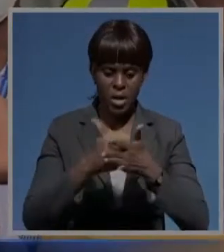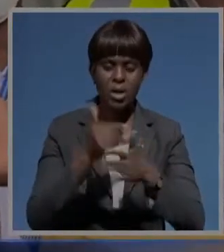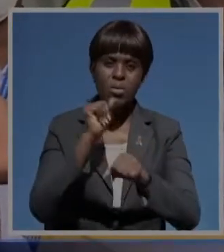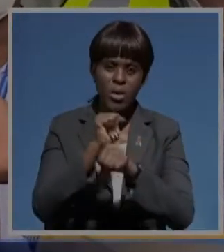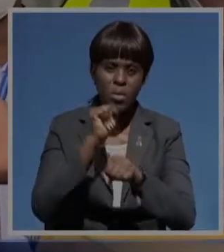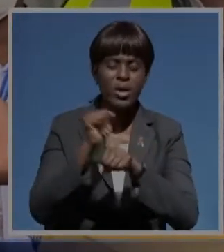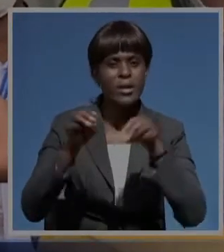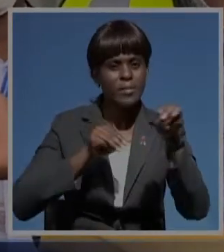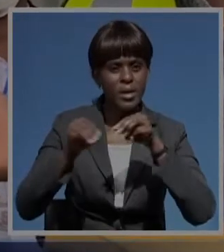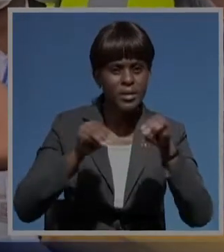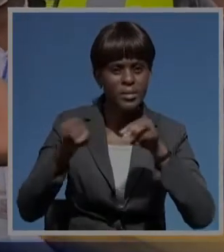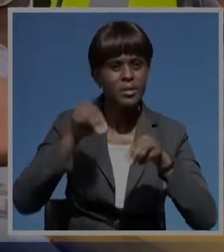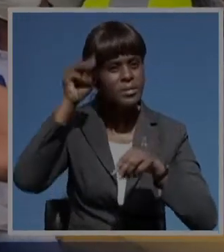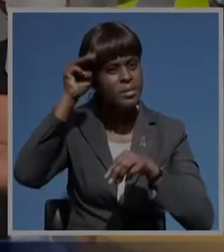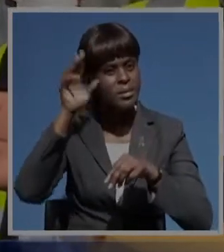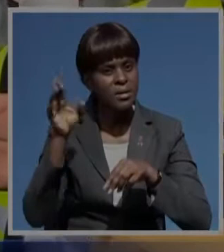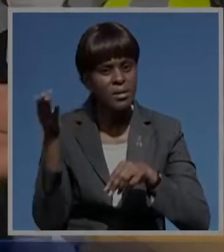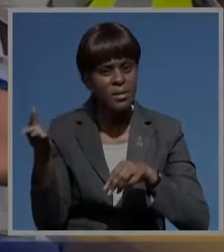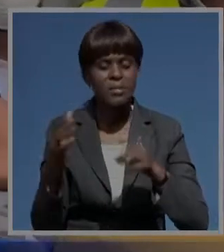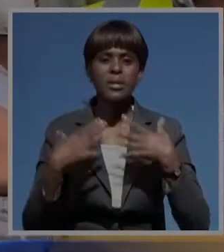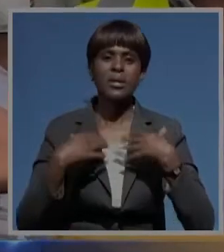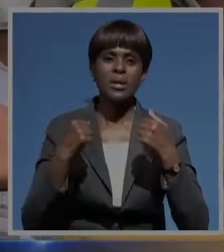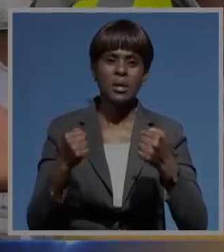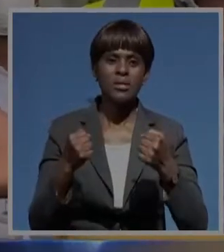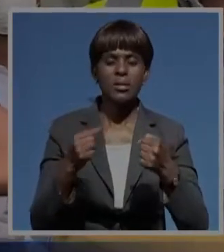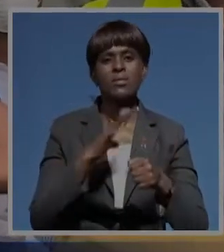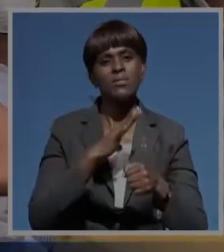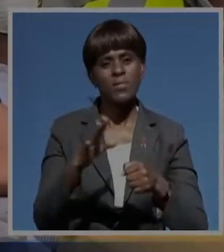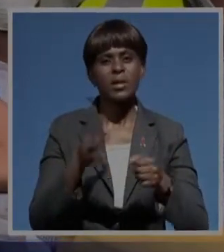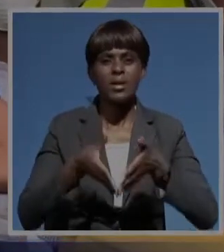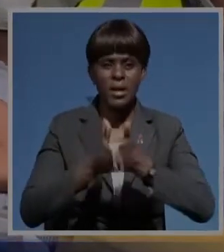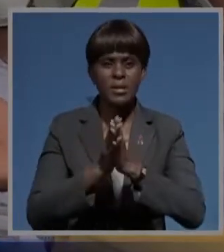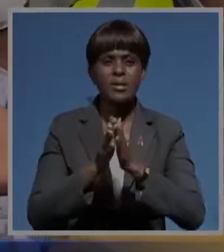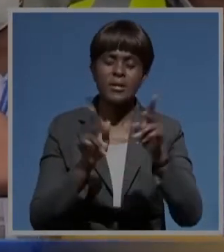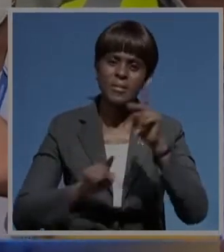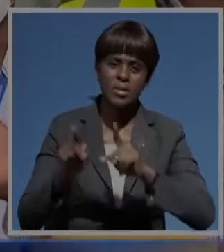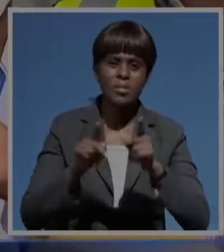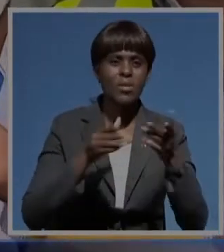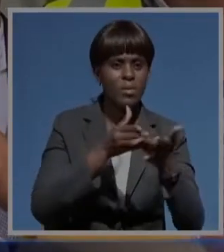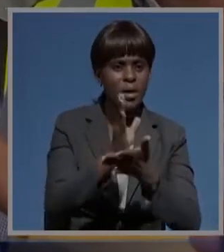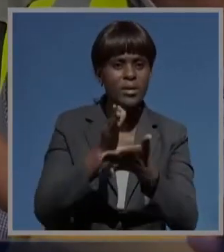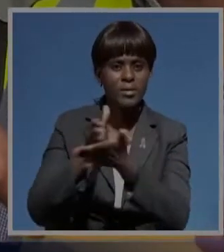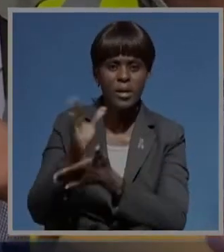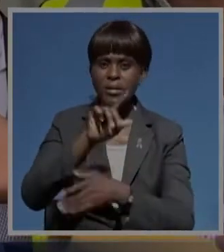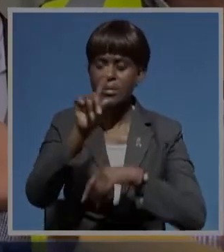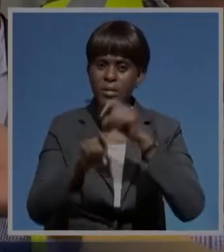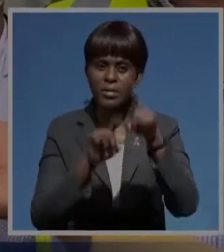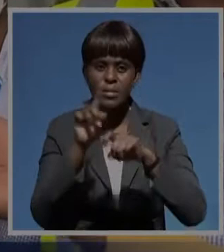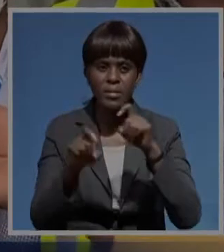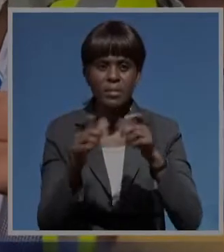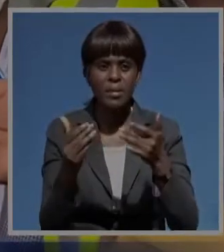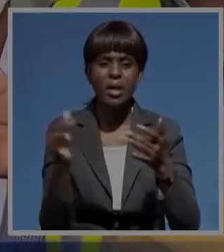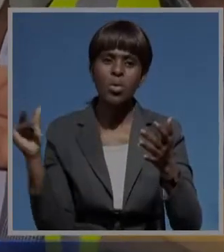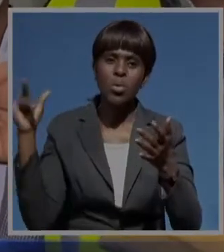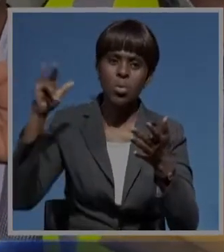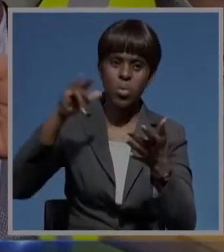in place. Minister of Health, the presence is adequate and they are asking the right questions. The plane which just